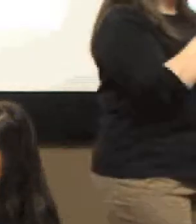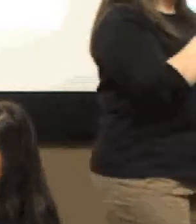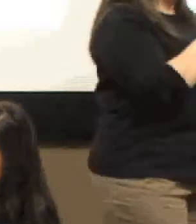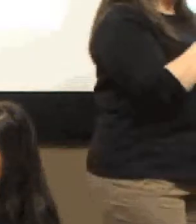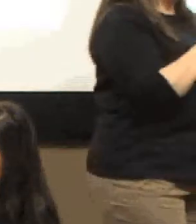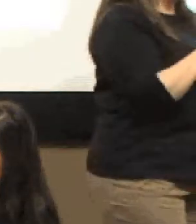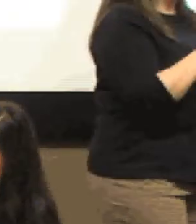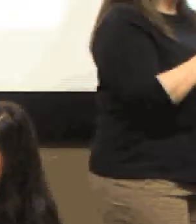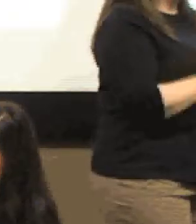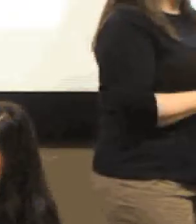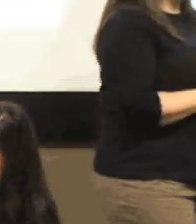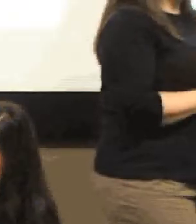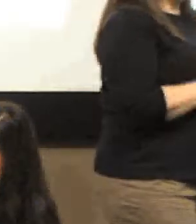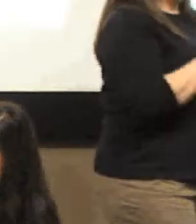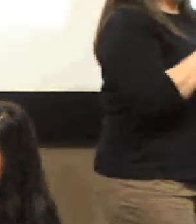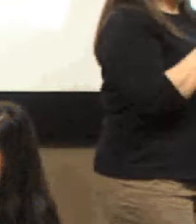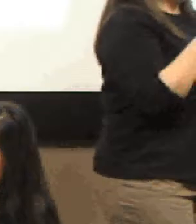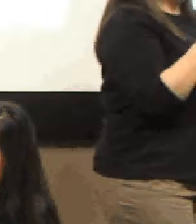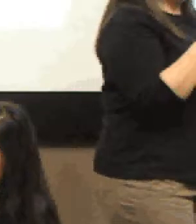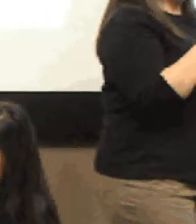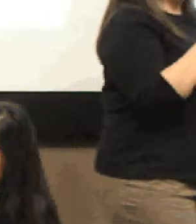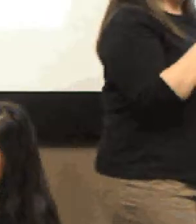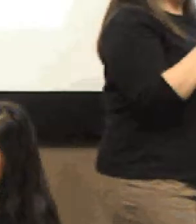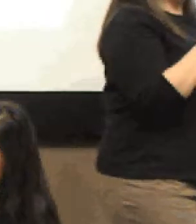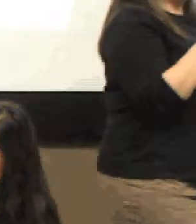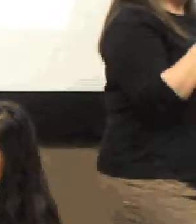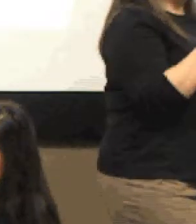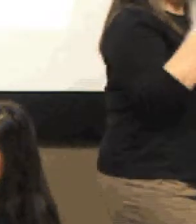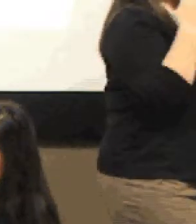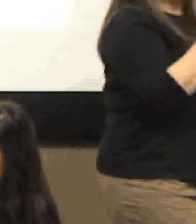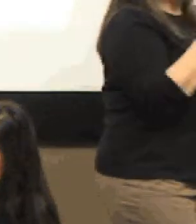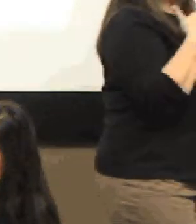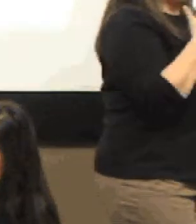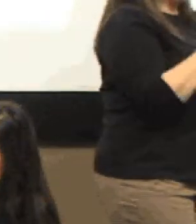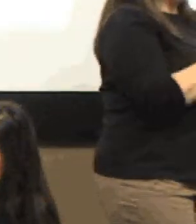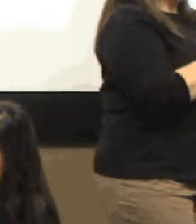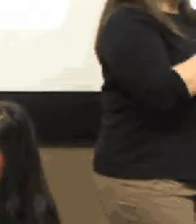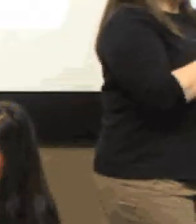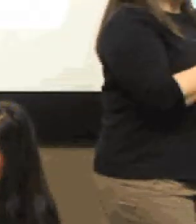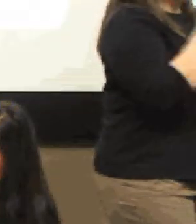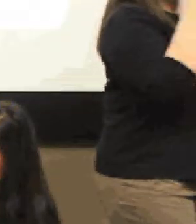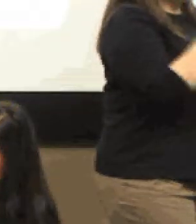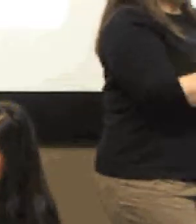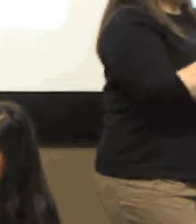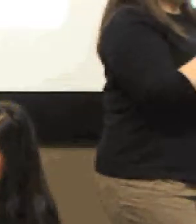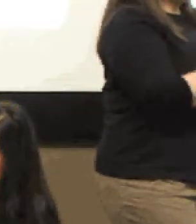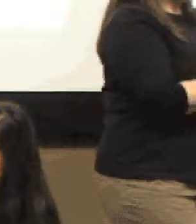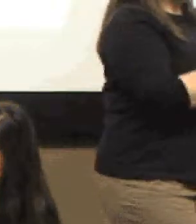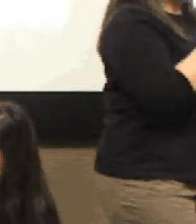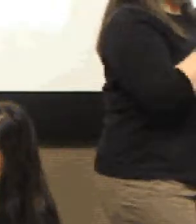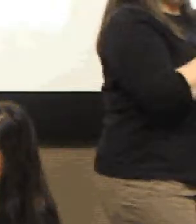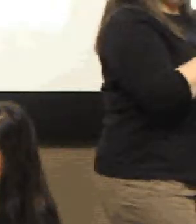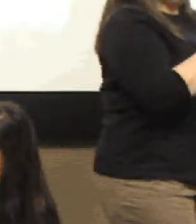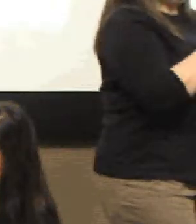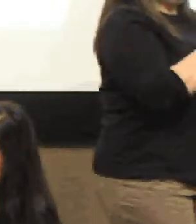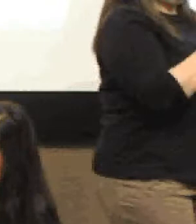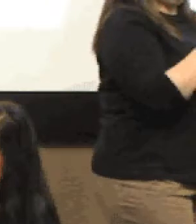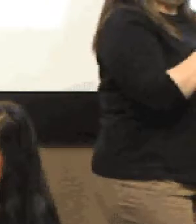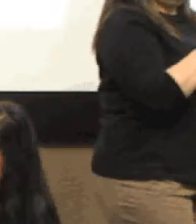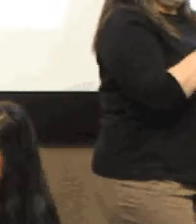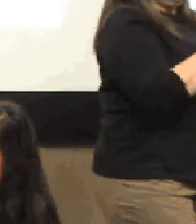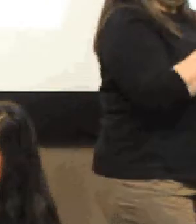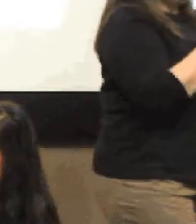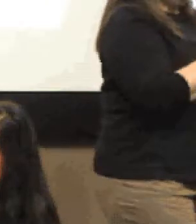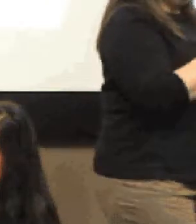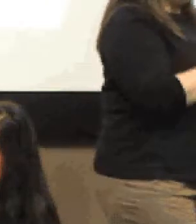sort of Associated Press journalism is good, and there's a total function for that, both in journalism and in